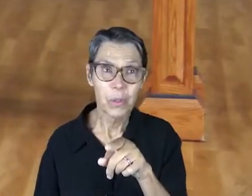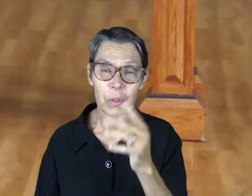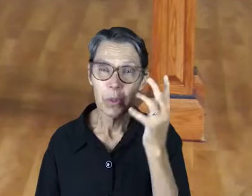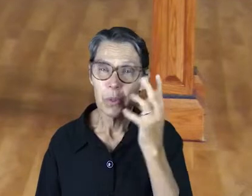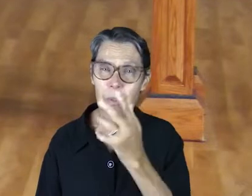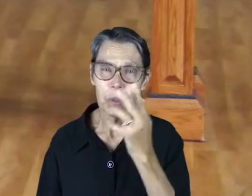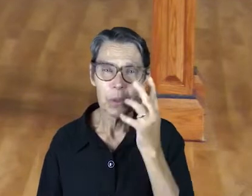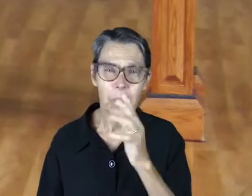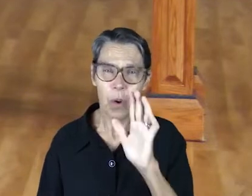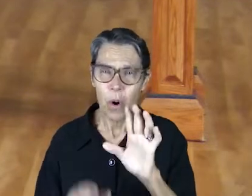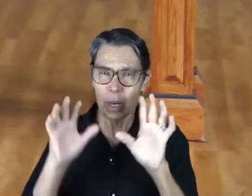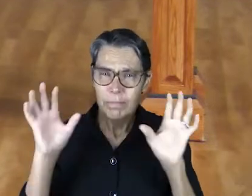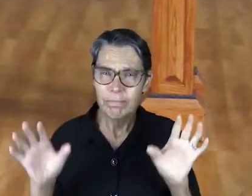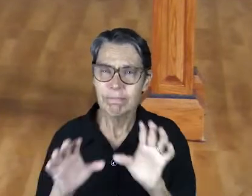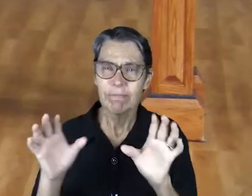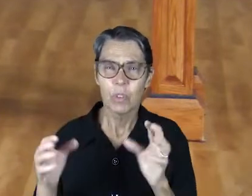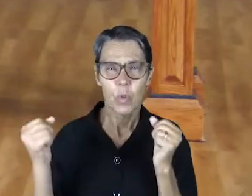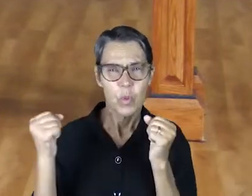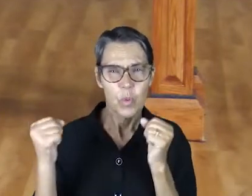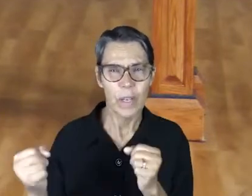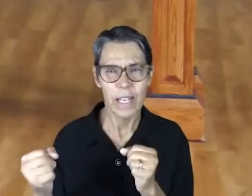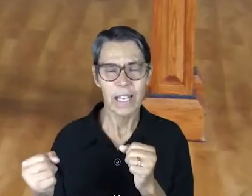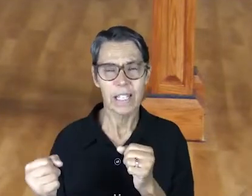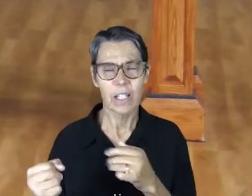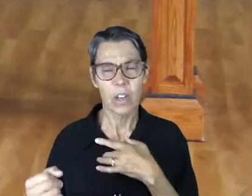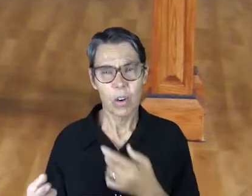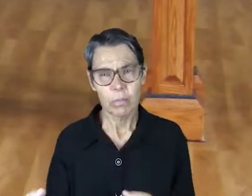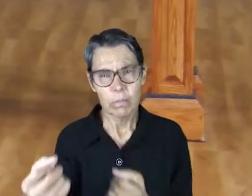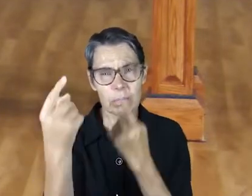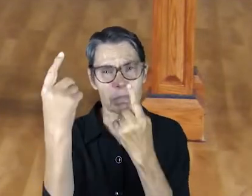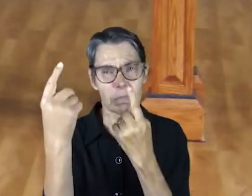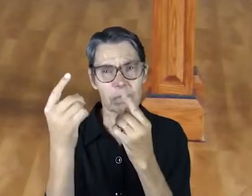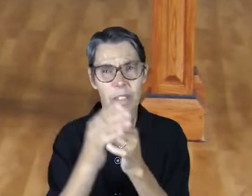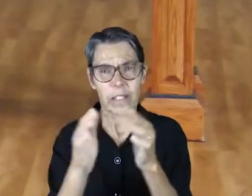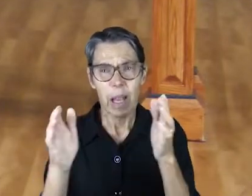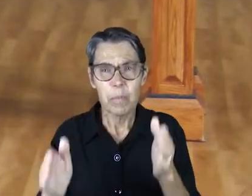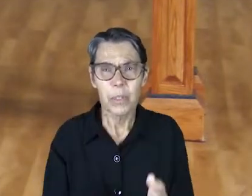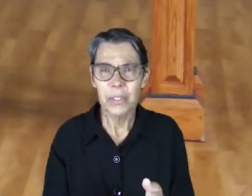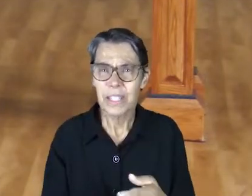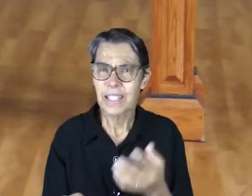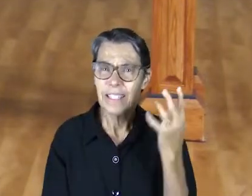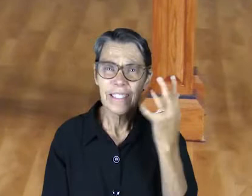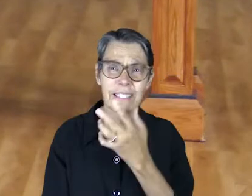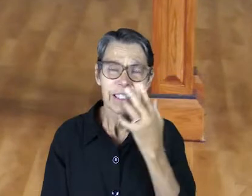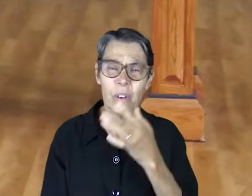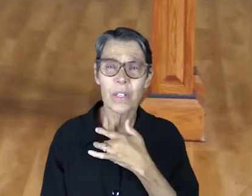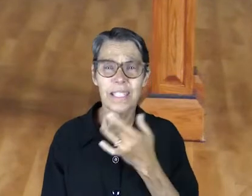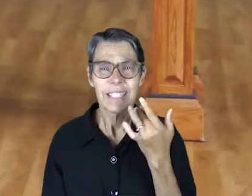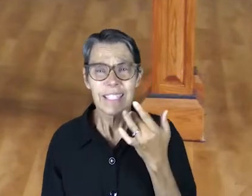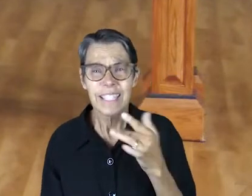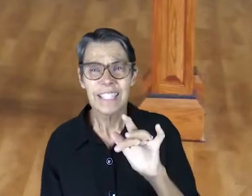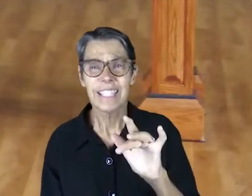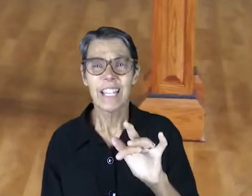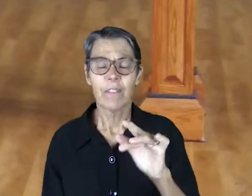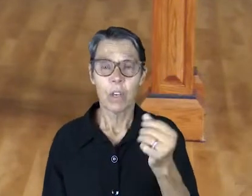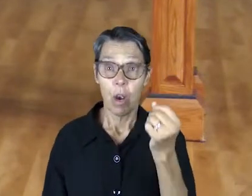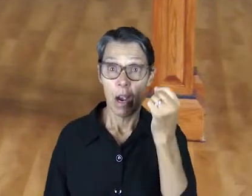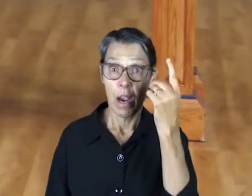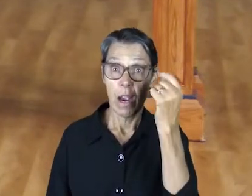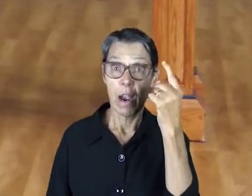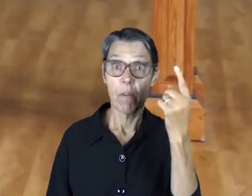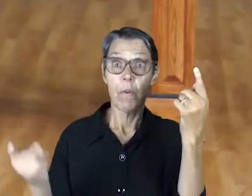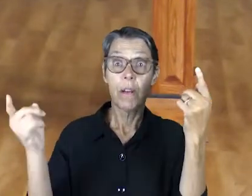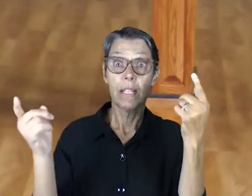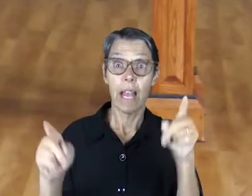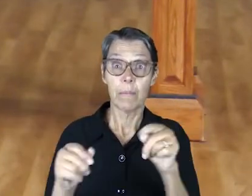strength that you showed in that moment, the compassion you had for that person that no one else is knowing, that sensitivity,